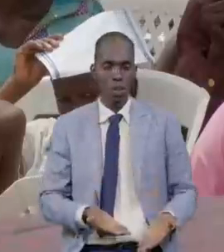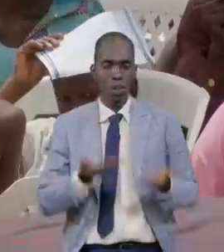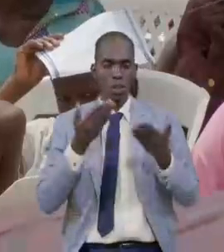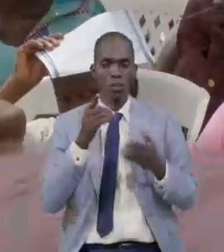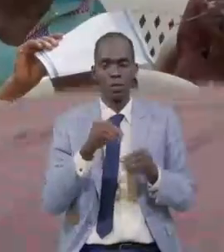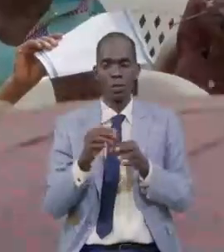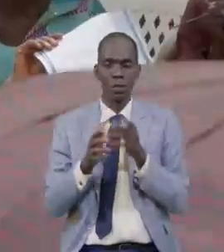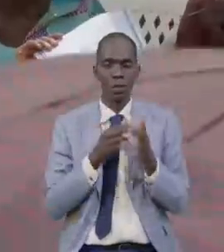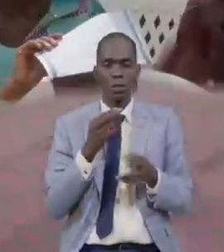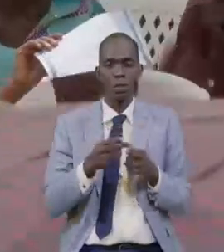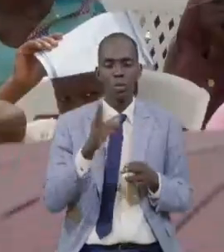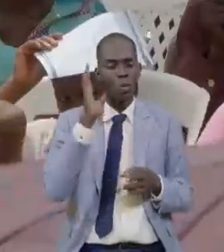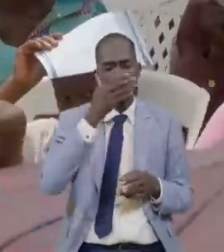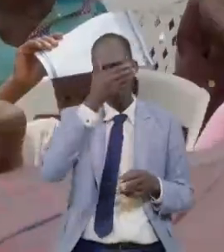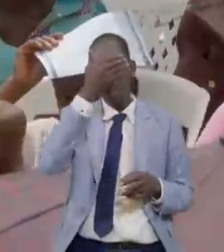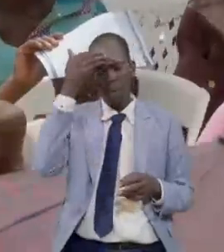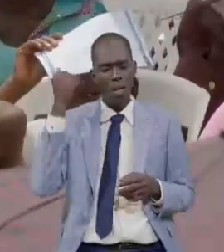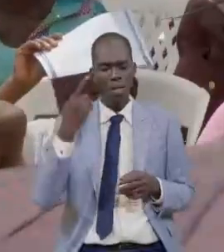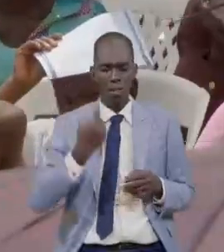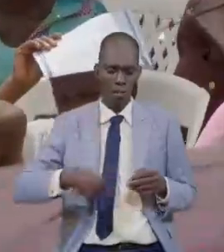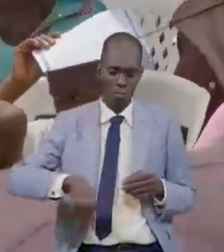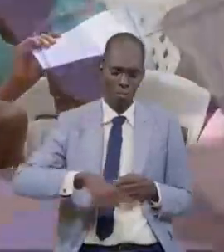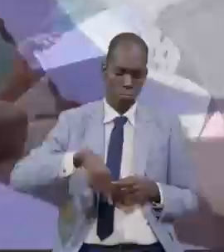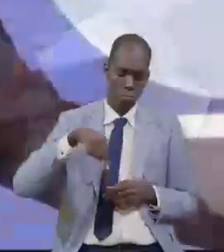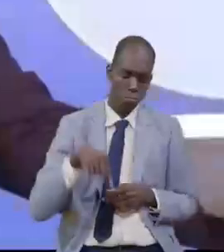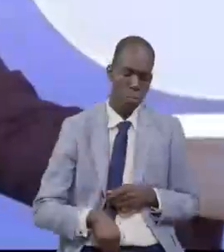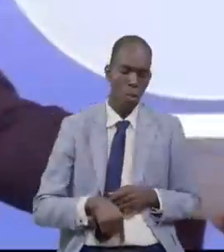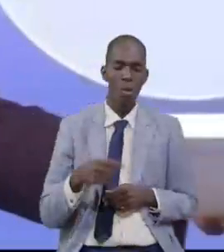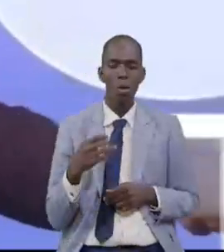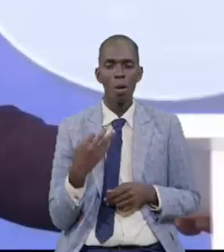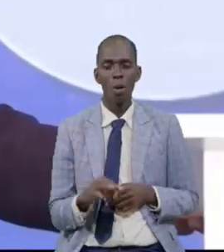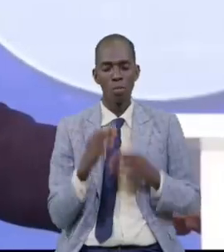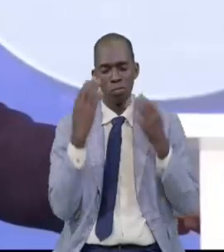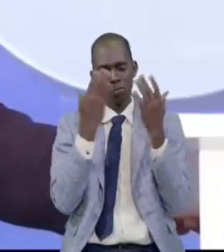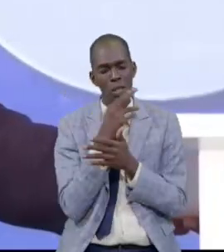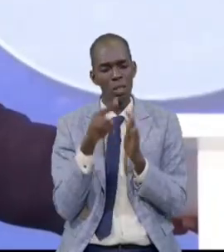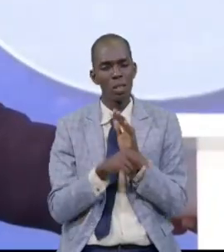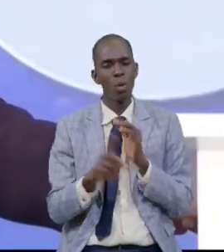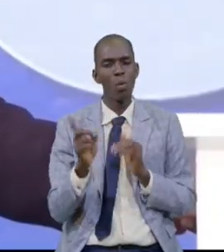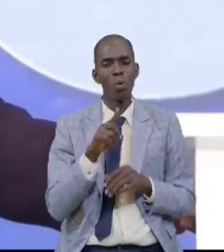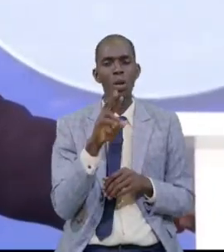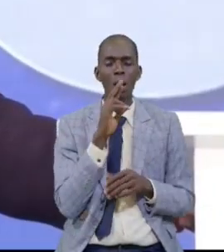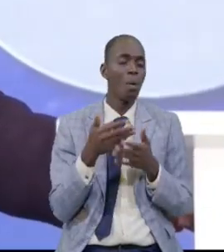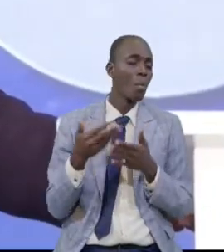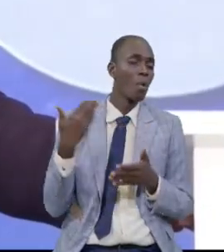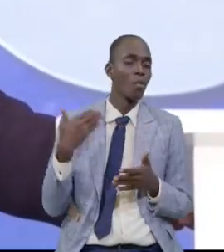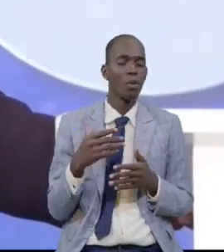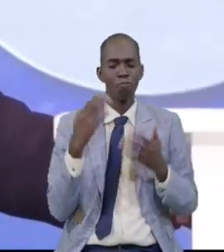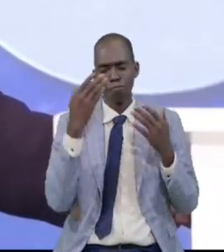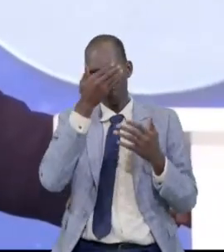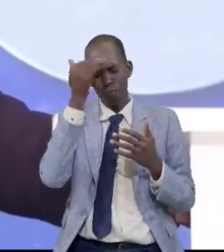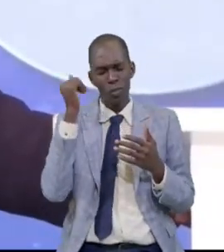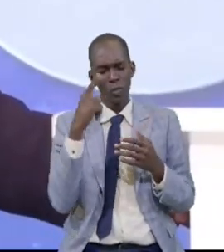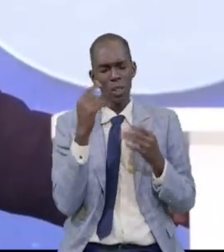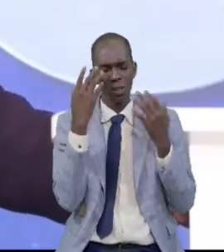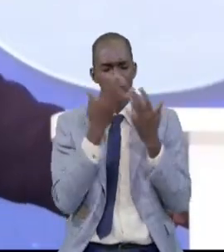were before. You'll forget the valley where you were before. You are lifted into